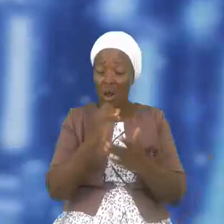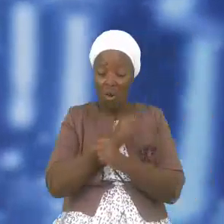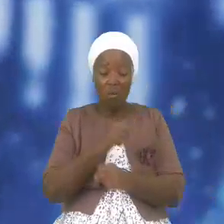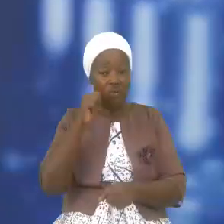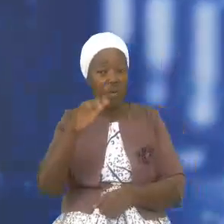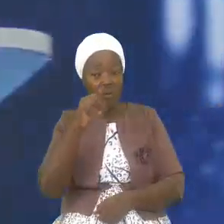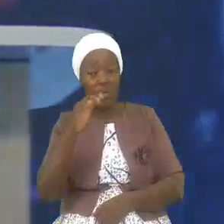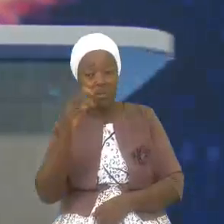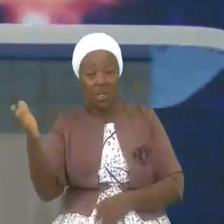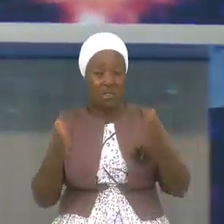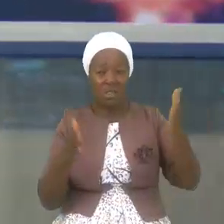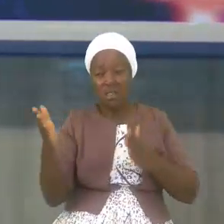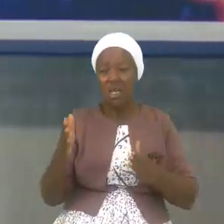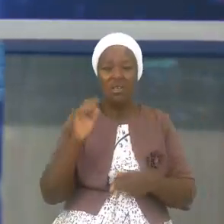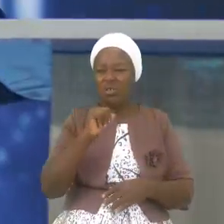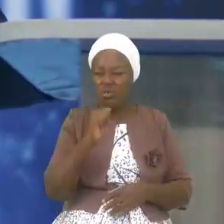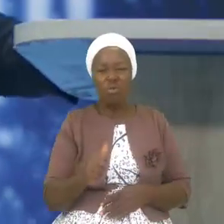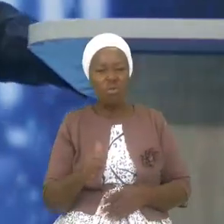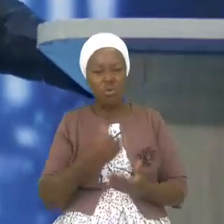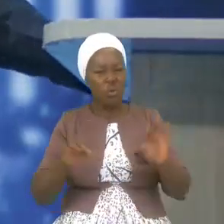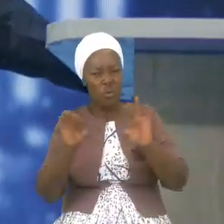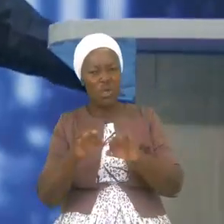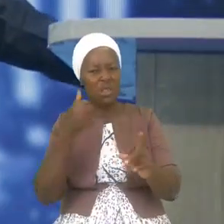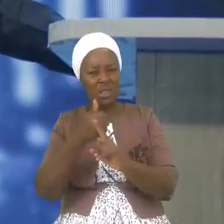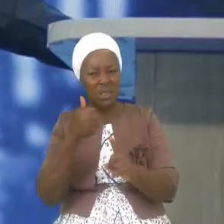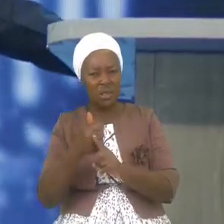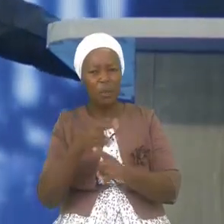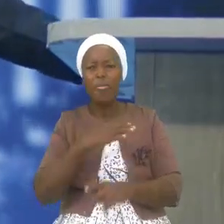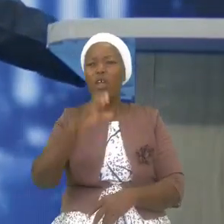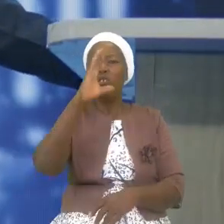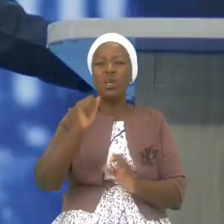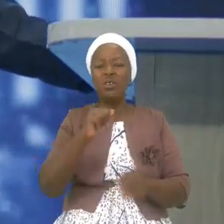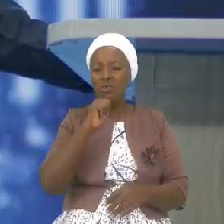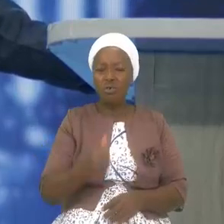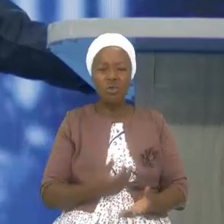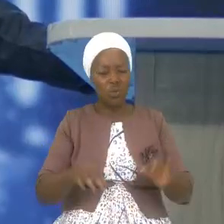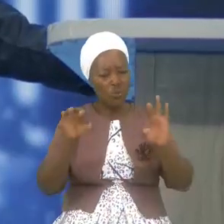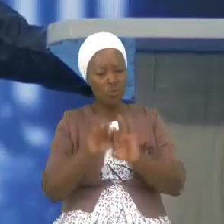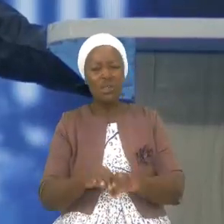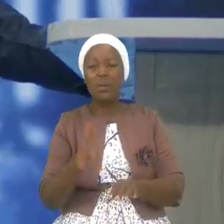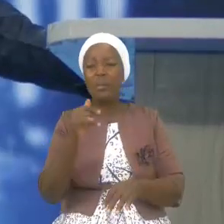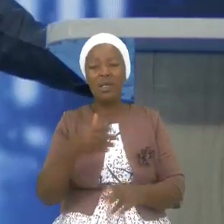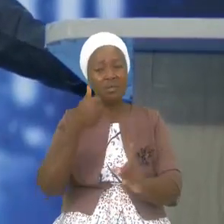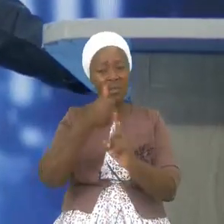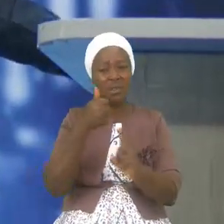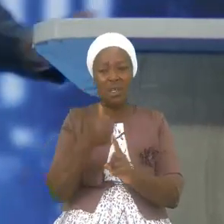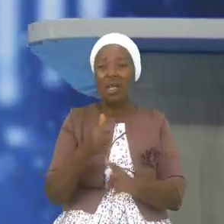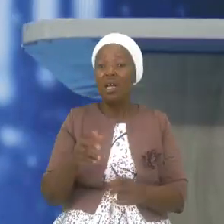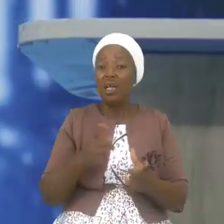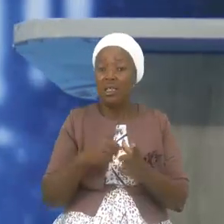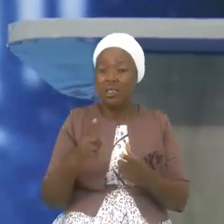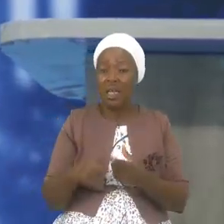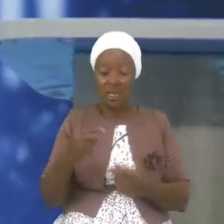drunkard is not worthy by himself. A religious liar is not worthy